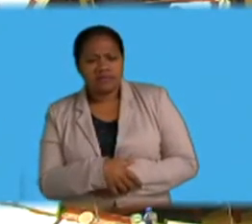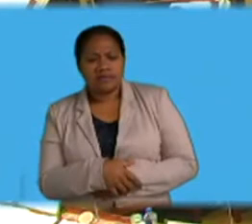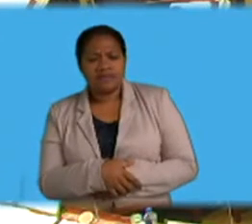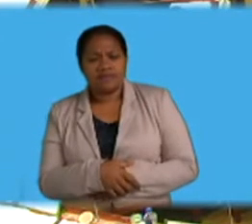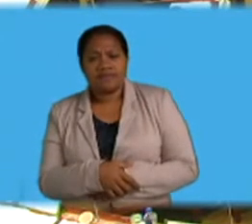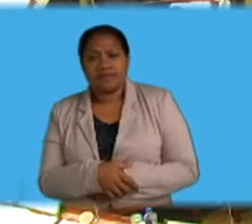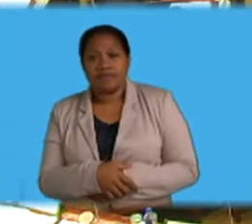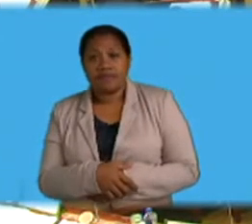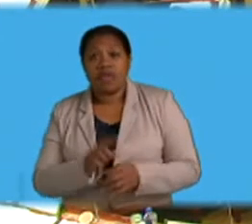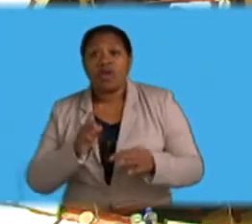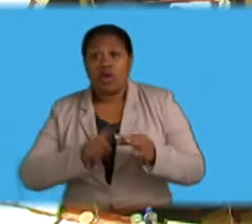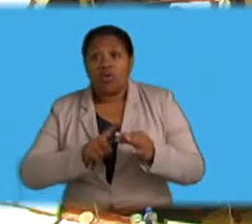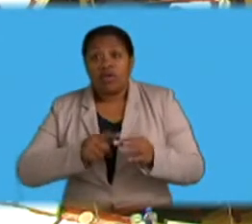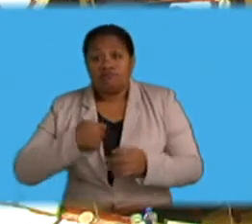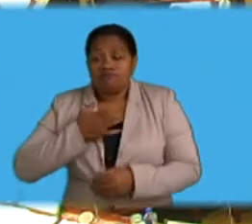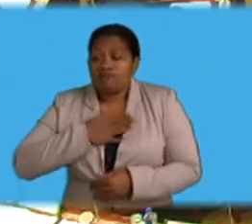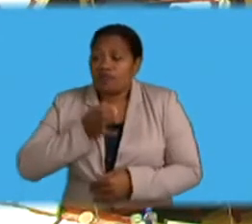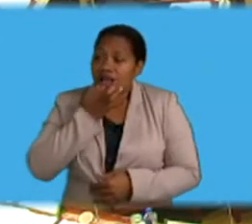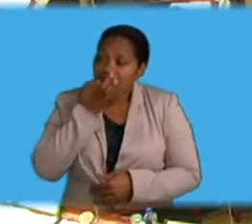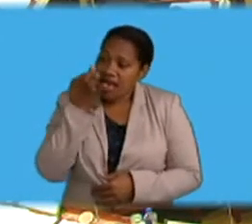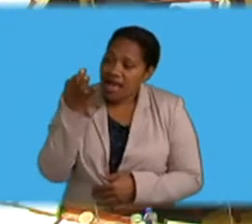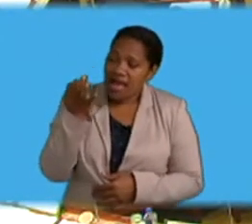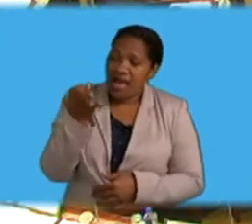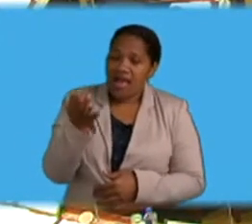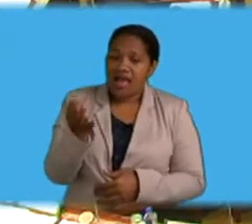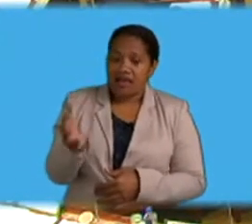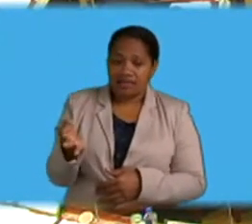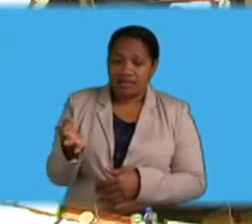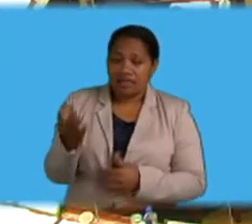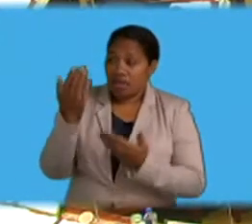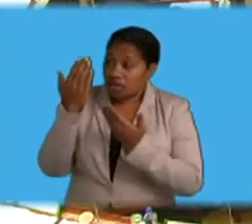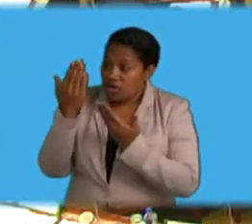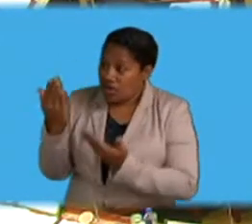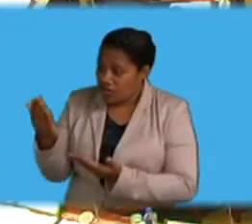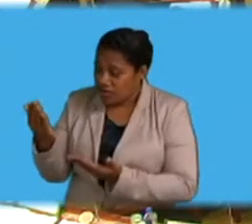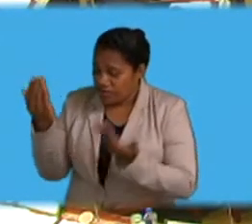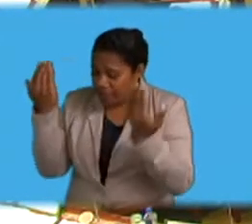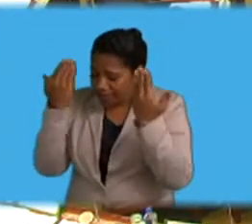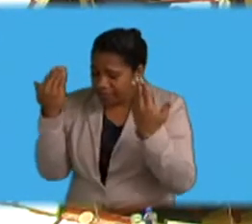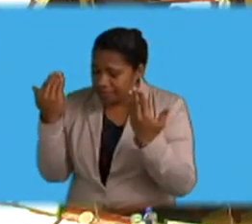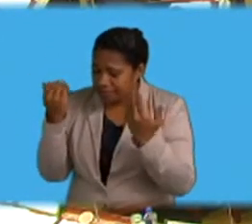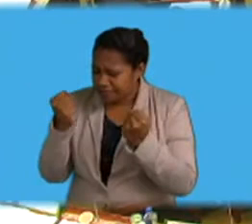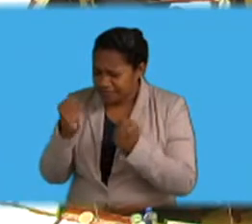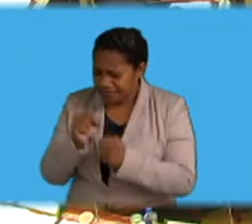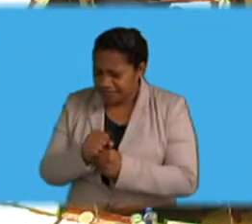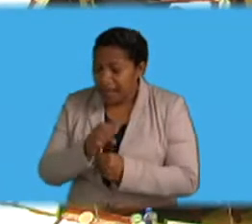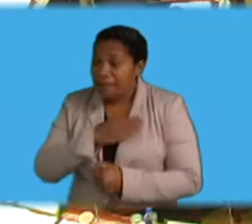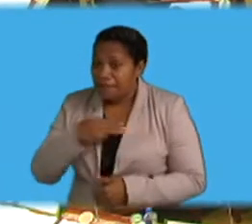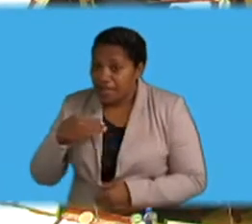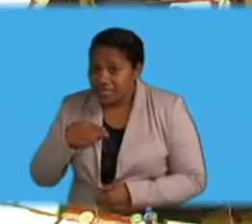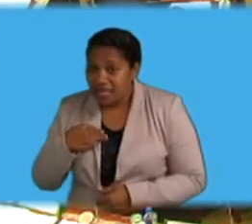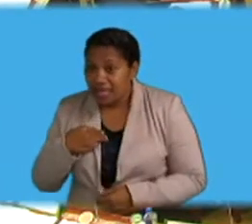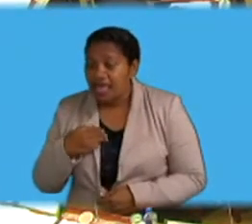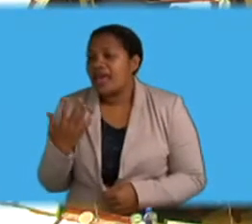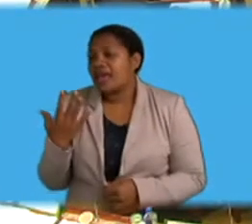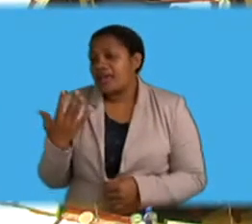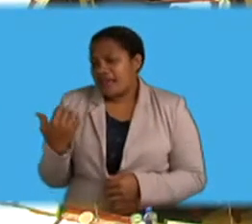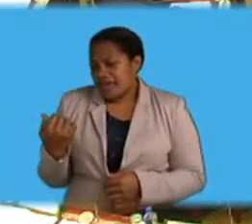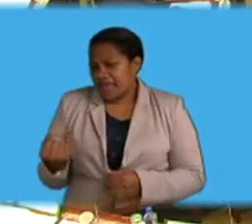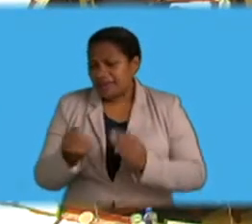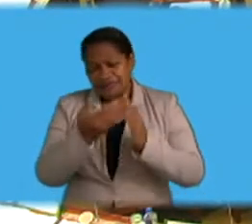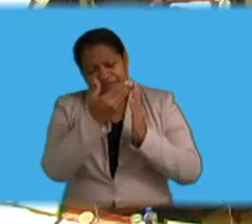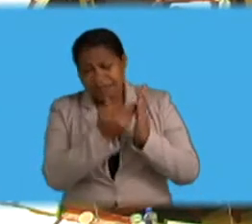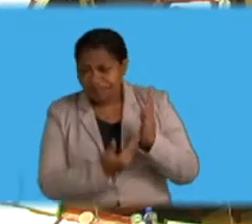the question I would like to ask the Honourable Minister is there has been any analysis, comparative